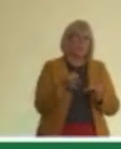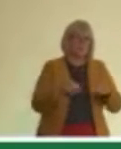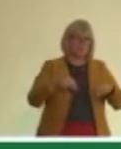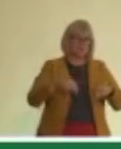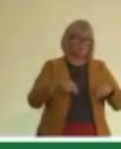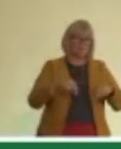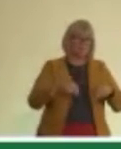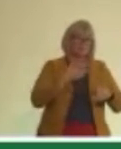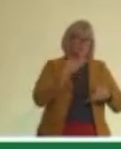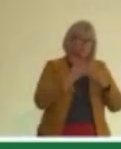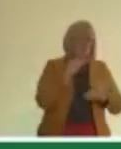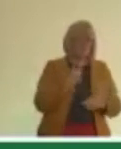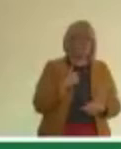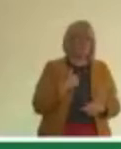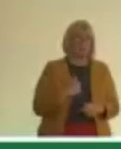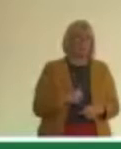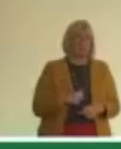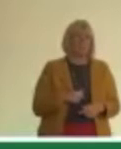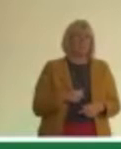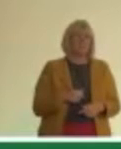It was a collective sigh I didn't want to do in the microphone.